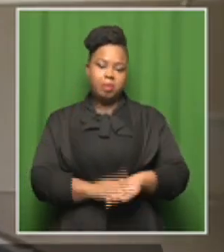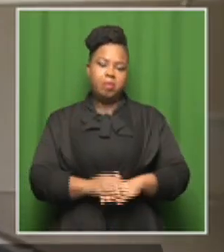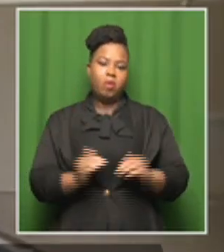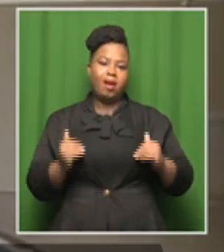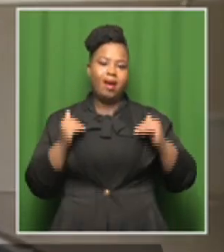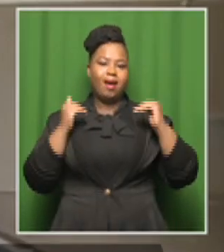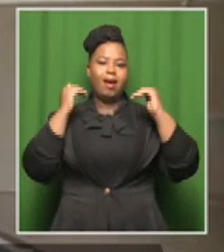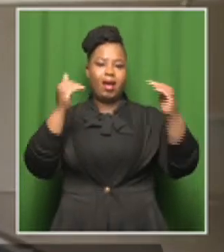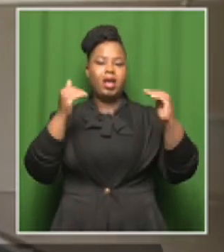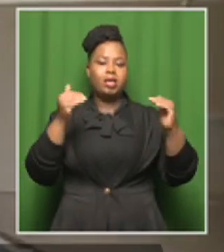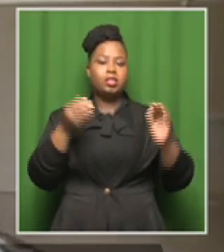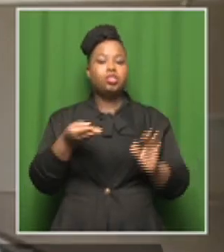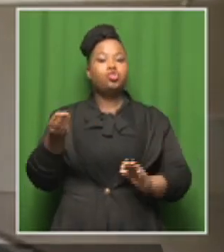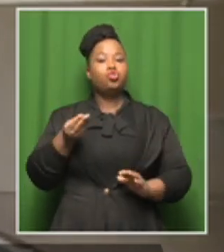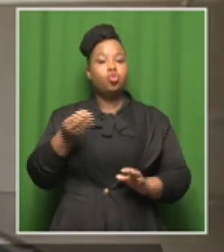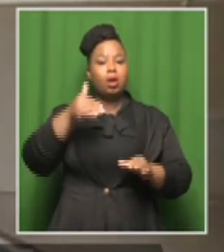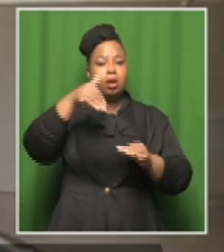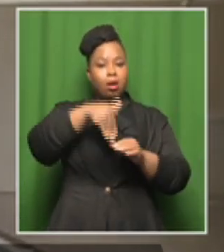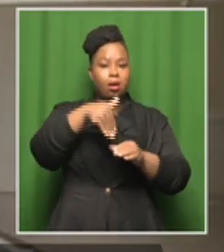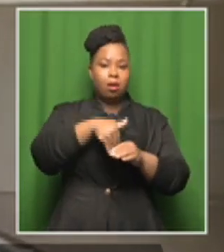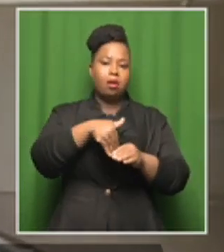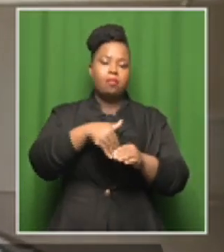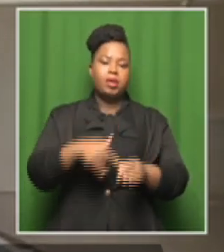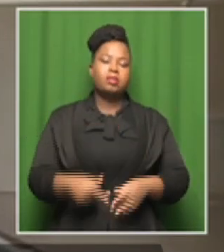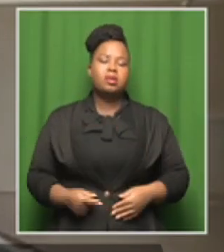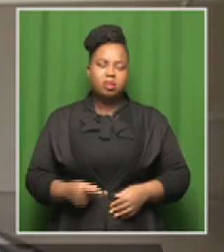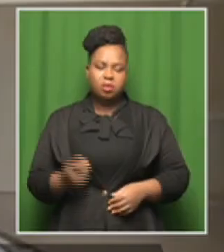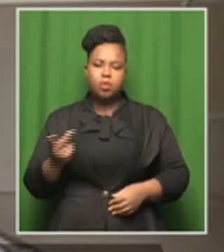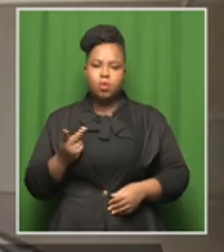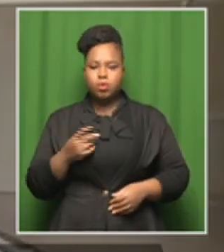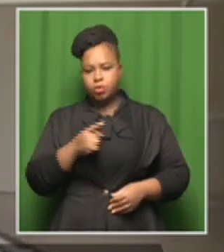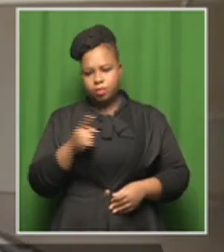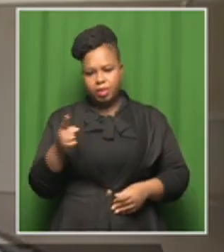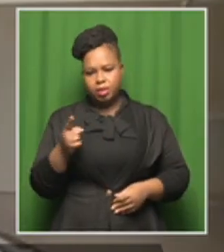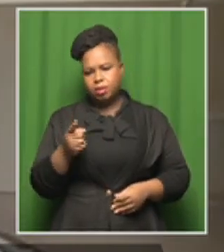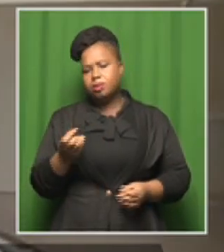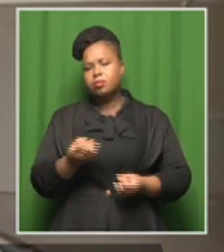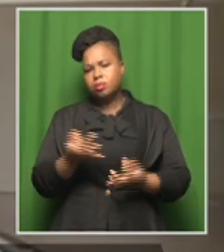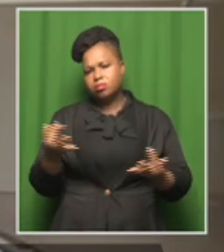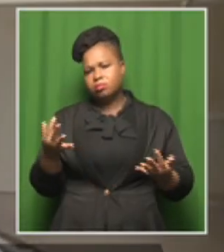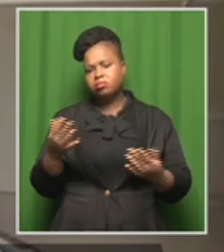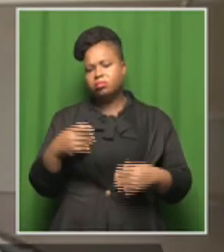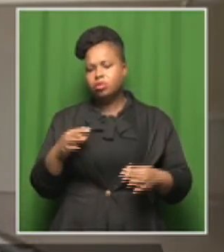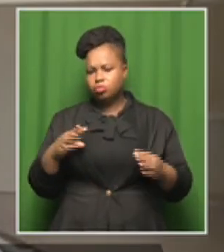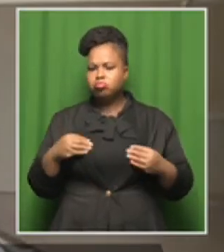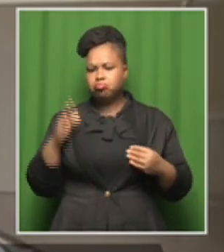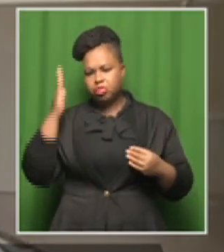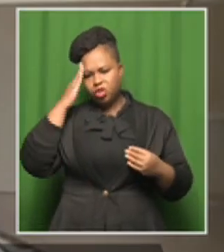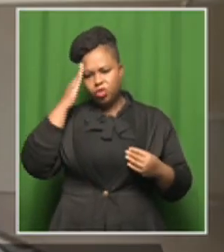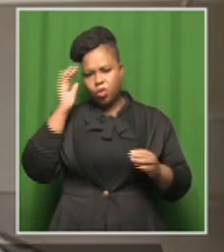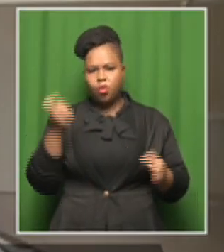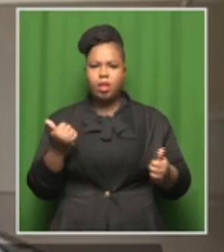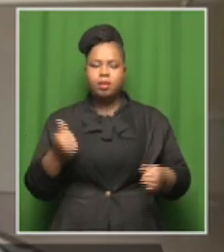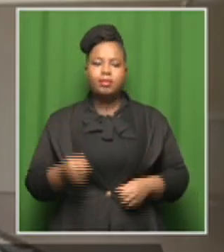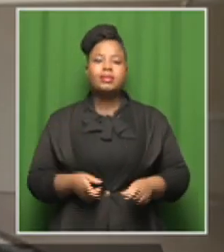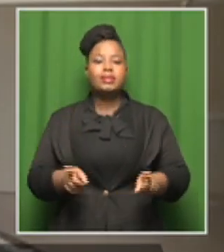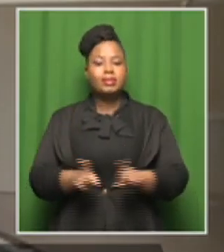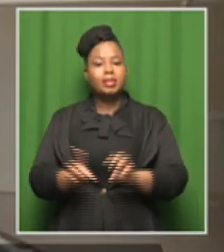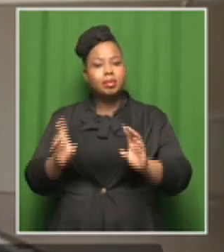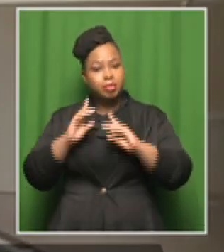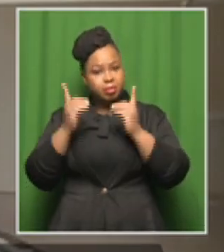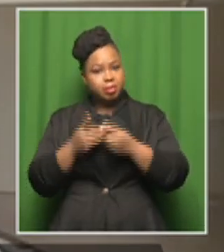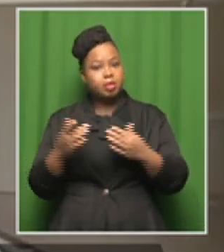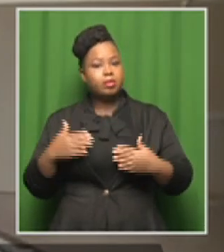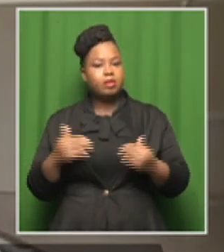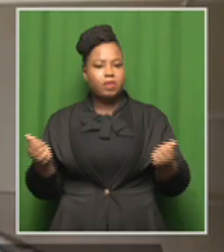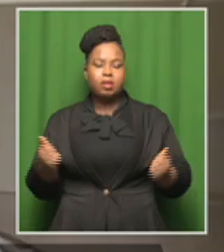sugar content, and this is something that has been well acknowledged by several entities. Even the Department of Health is aware